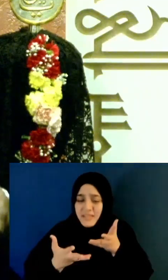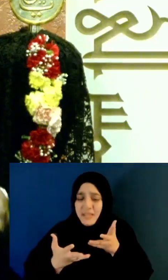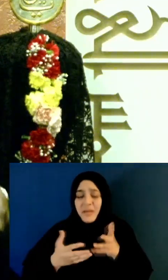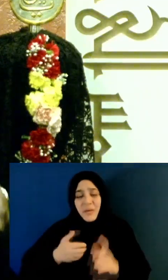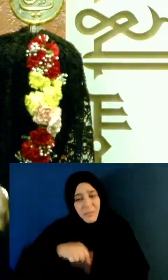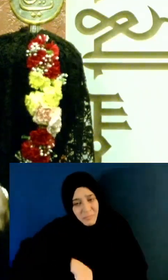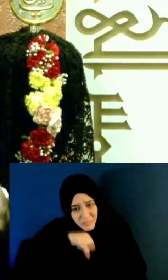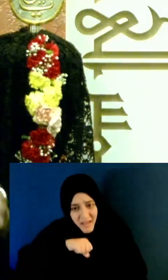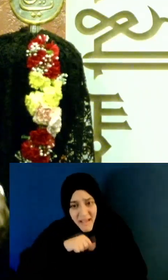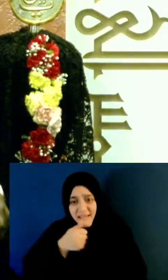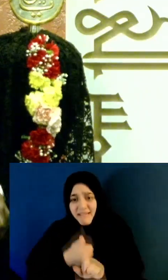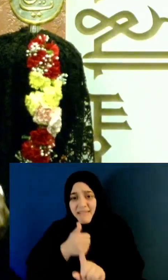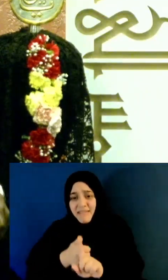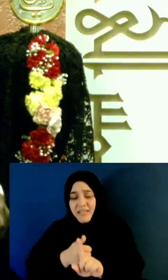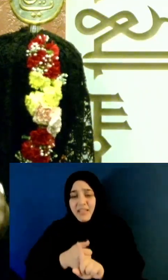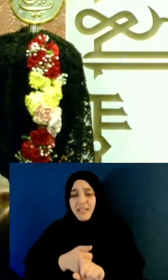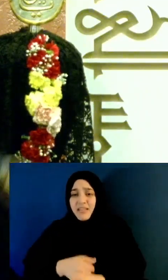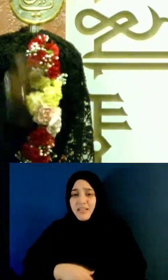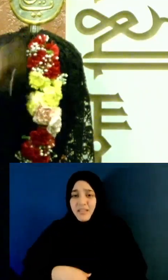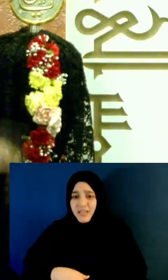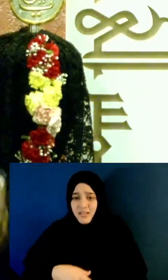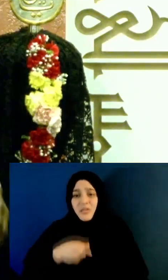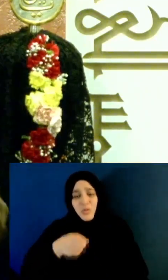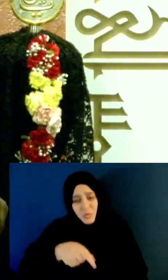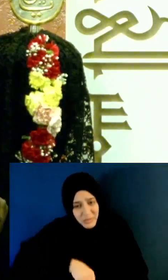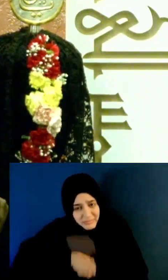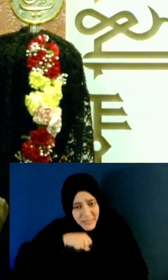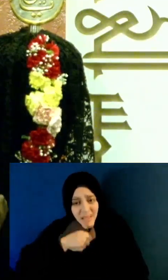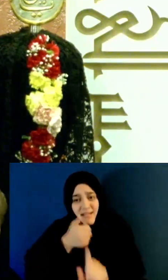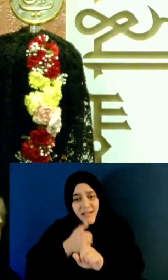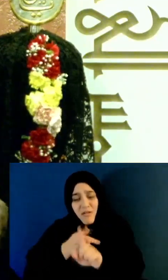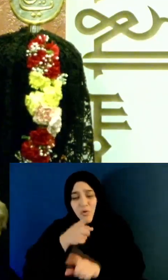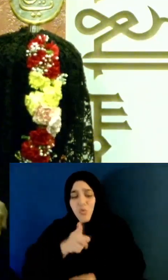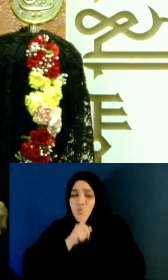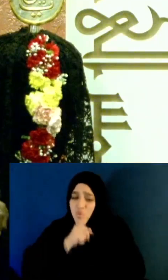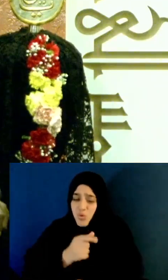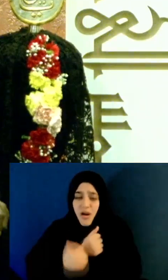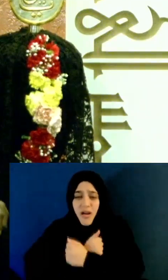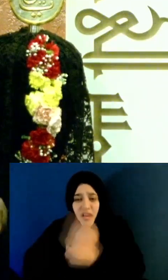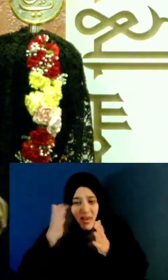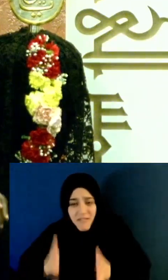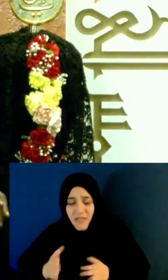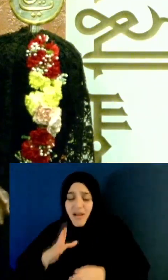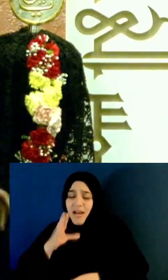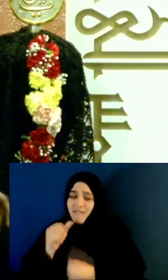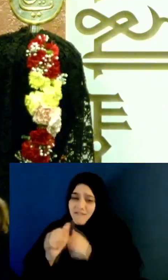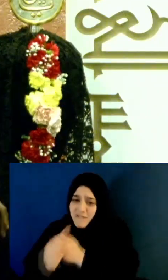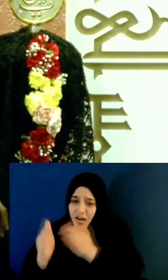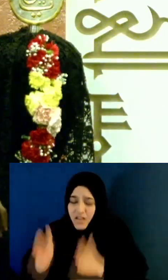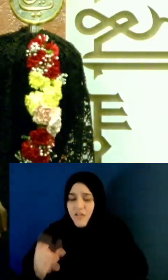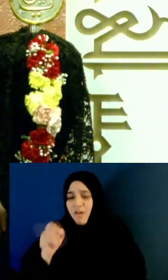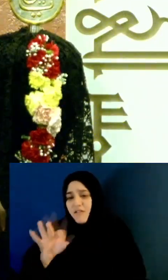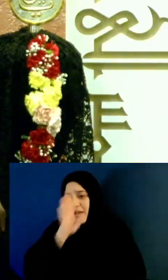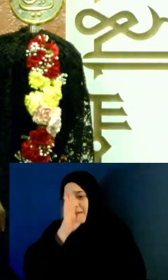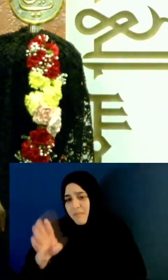being true lover and follower of Imam Amir al-Mu'mineen. Salawatullahi wa salamuhu alayhi.